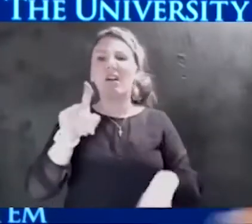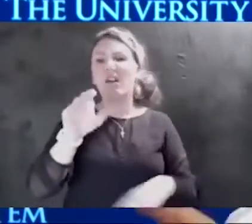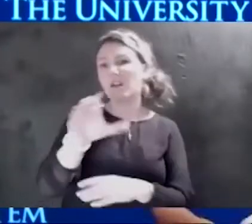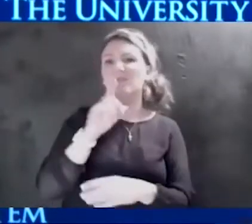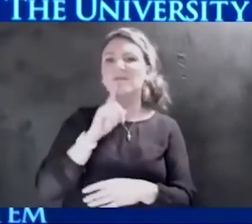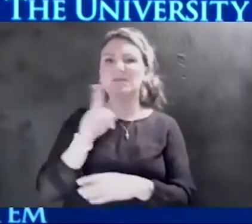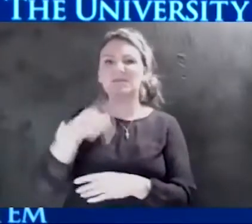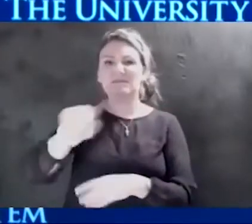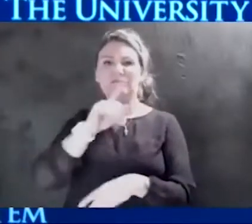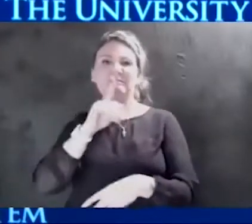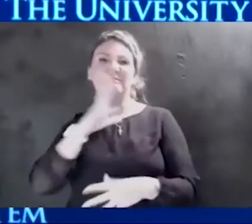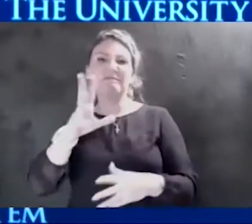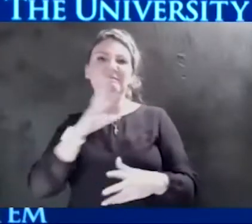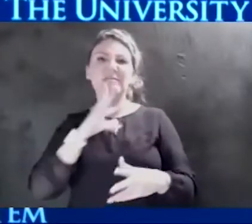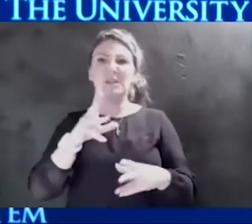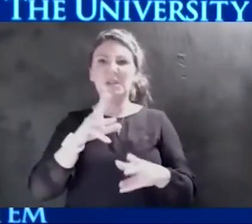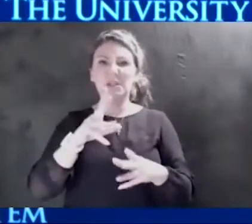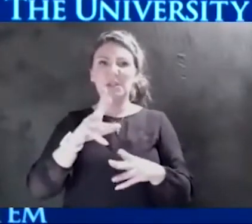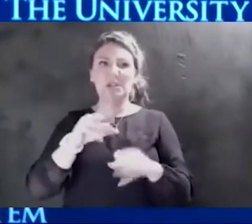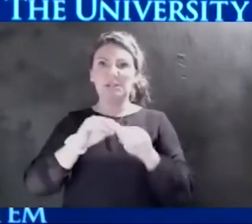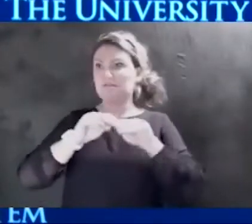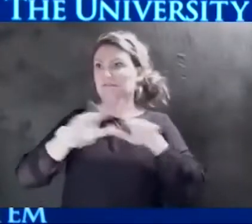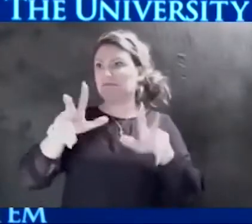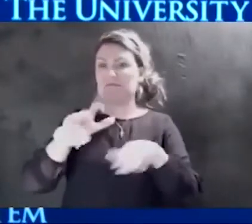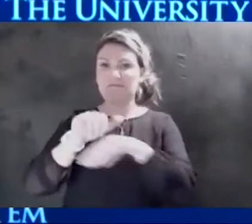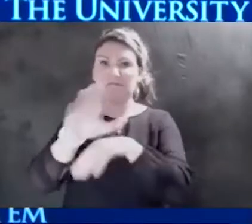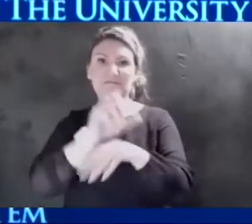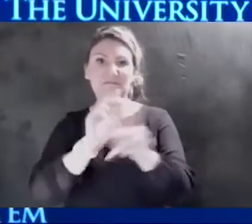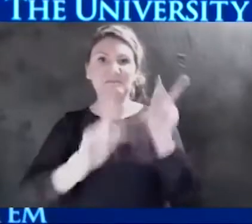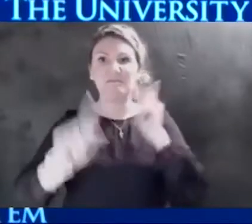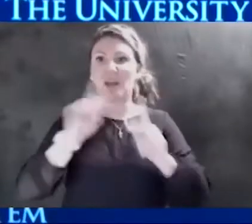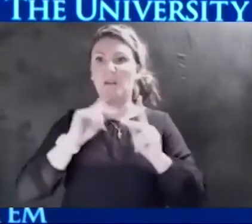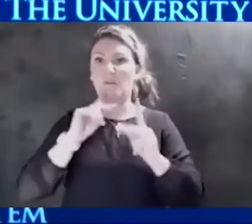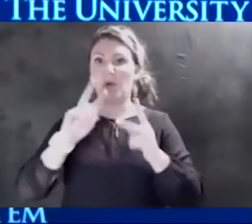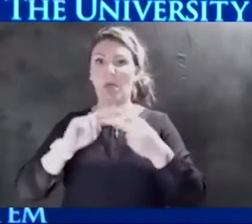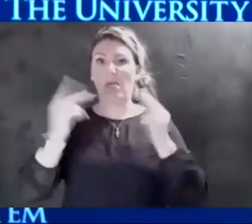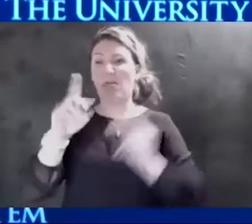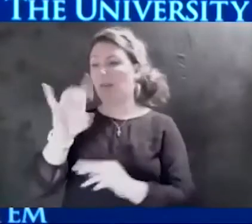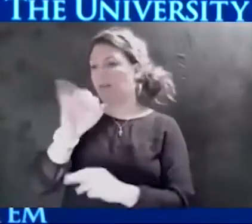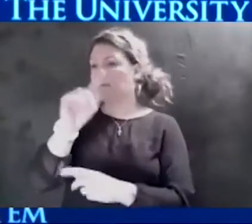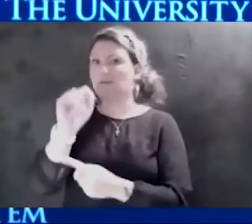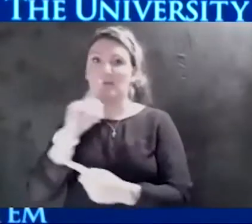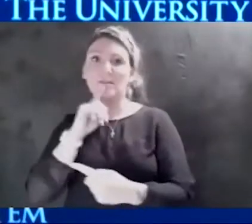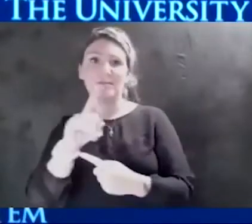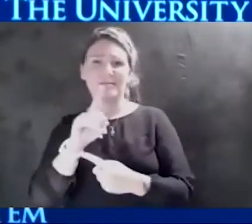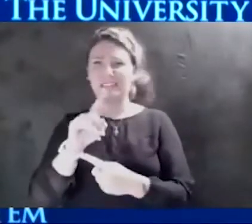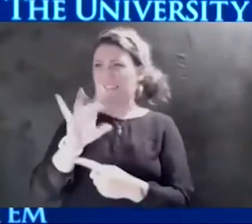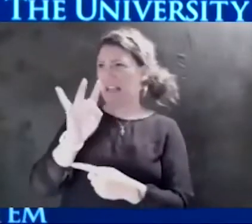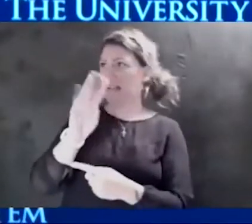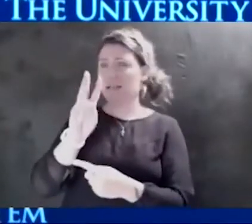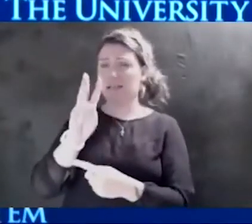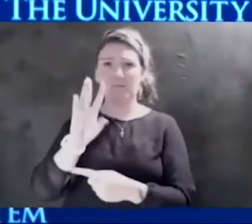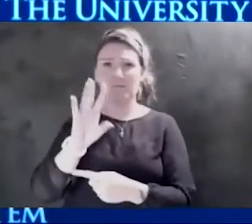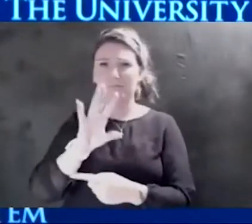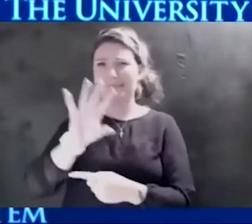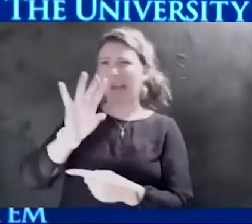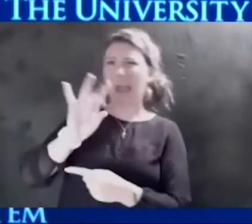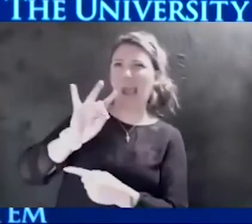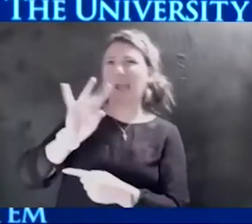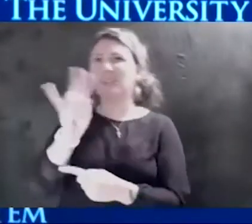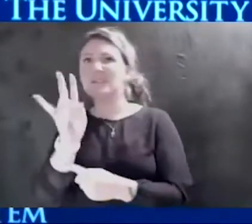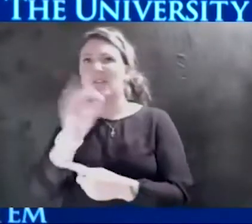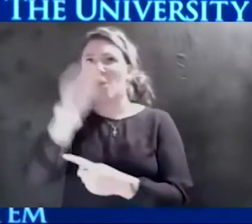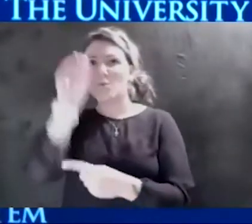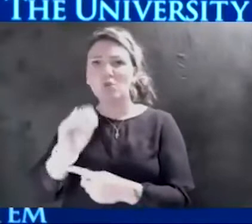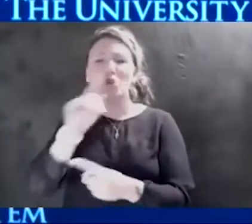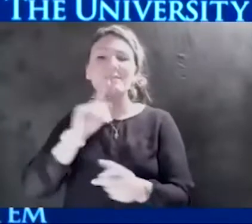to export Delta variant, but I think the Delta variant is 87% of the cases in the U.S. right now. It may be 98% here, but I don't think that's a meaningful